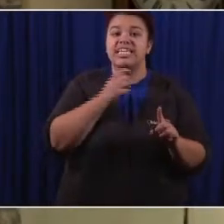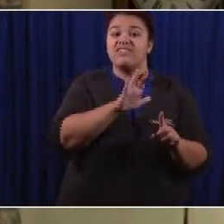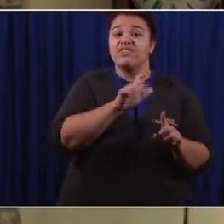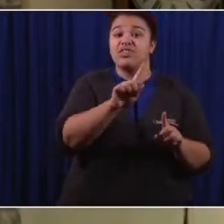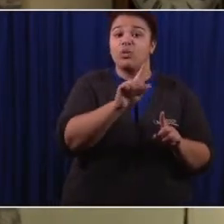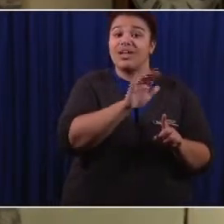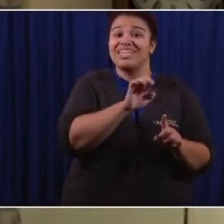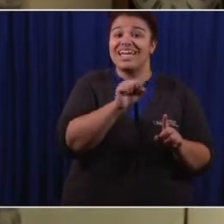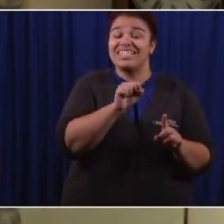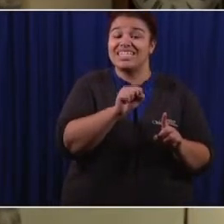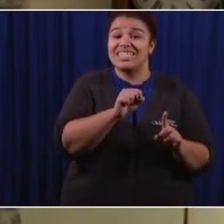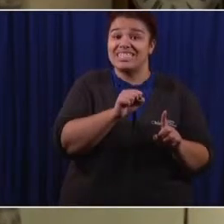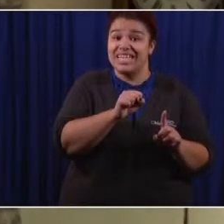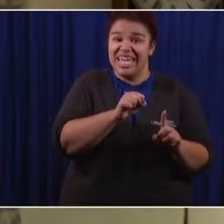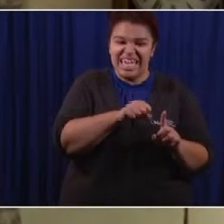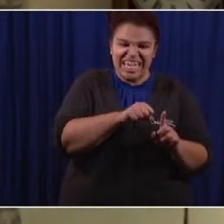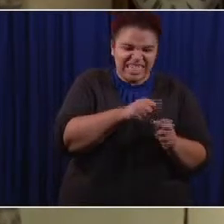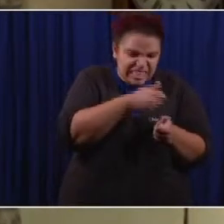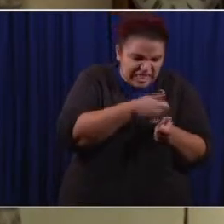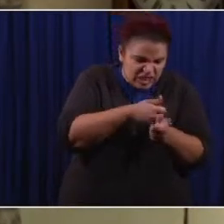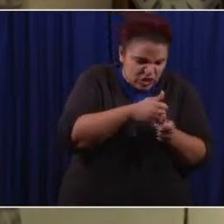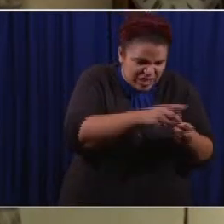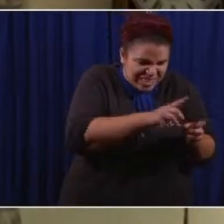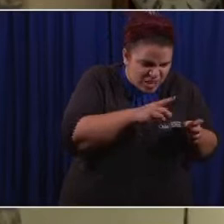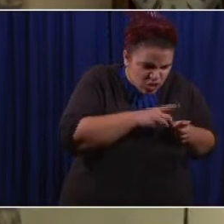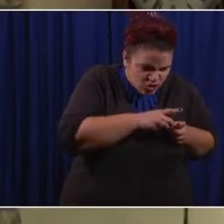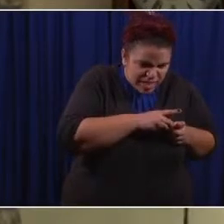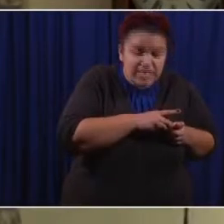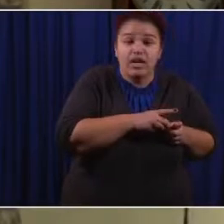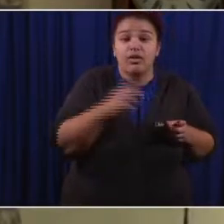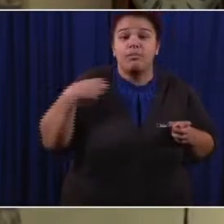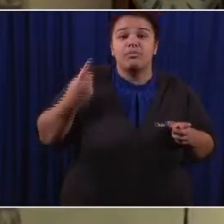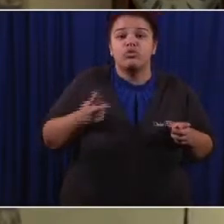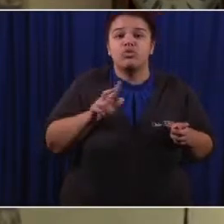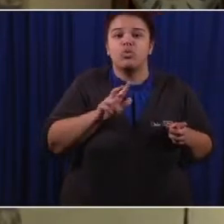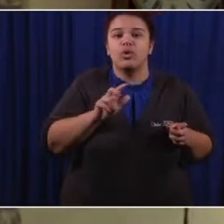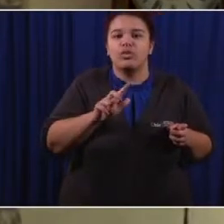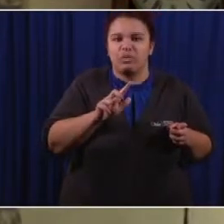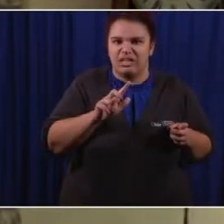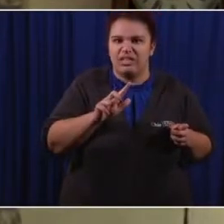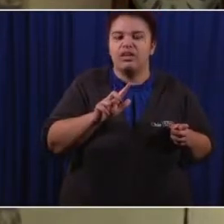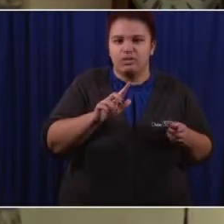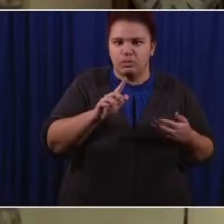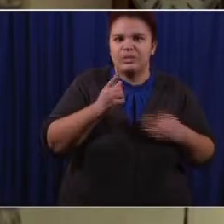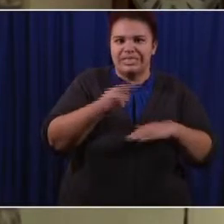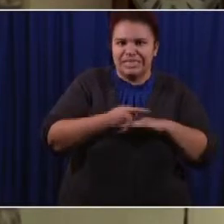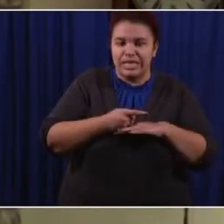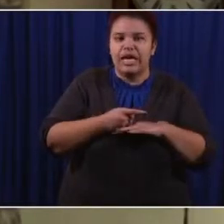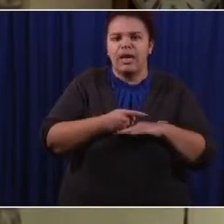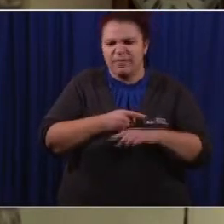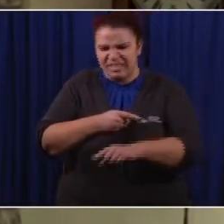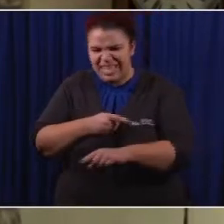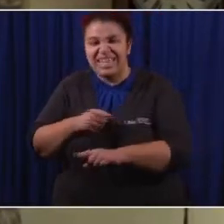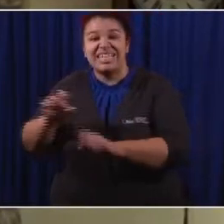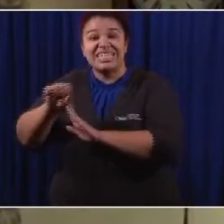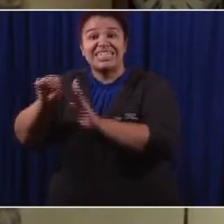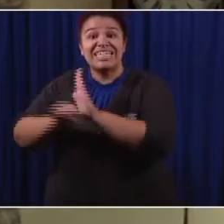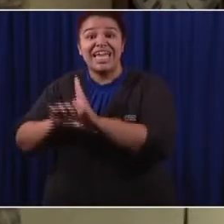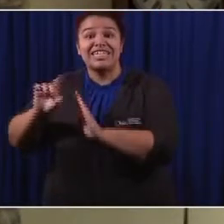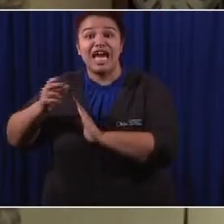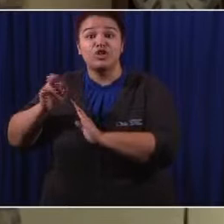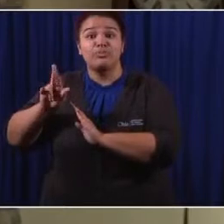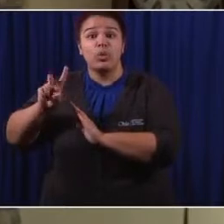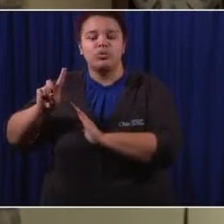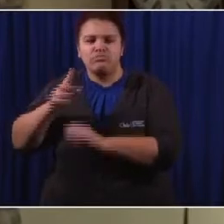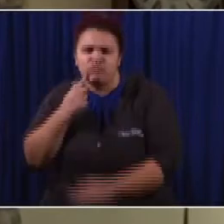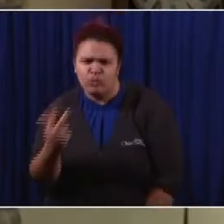cases in individual districts, up from 23 the previous week. The state's dashboard is only showing 3.